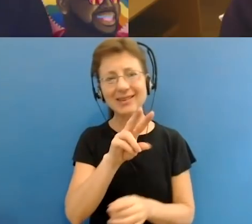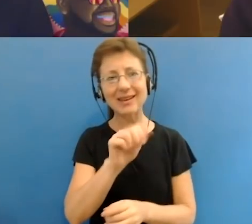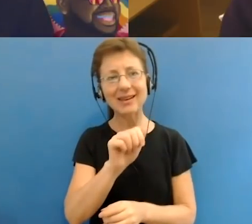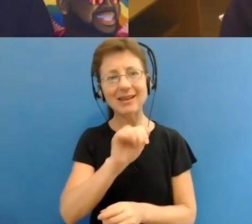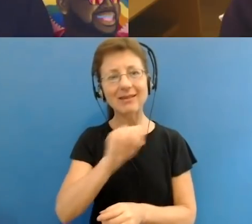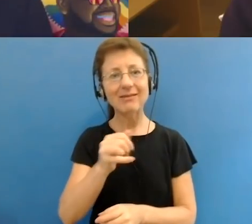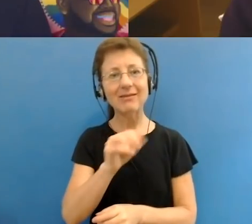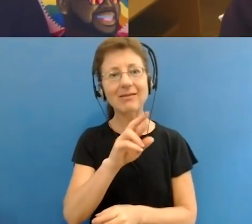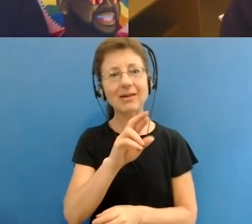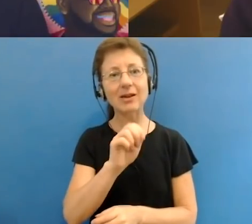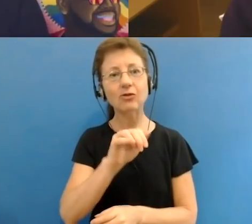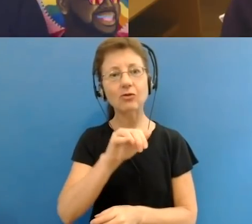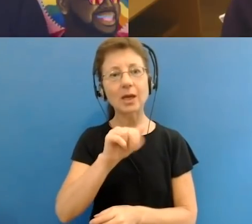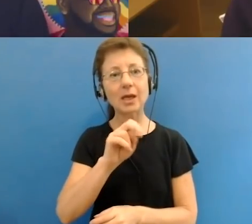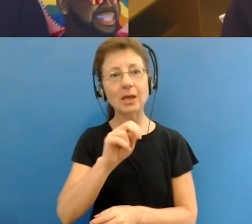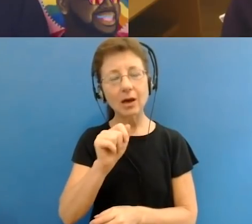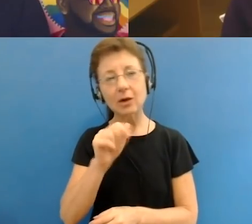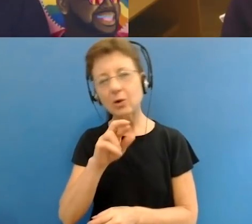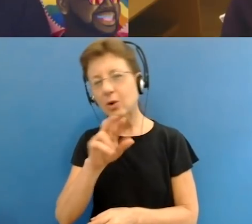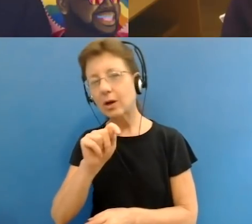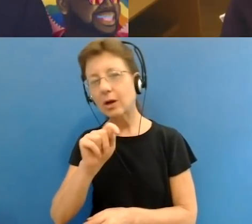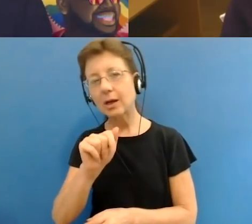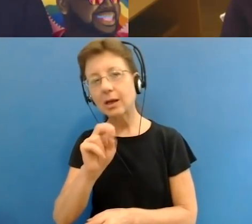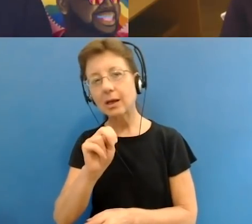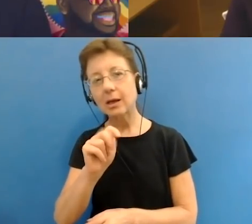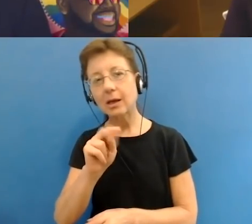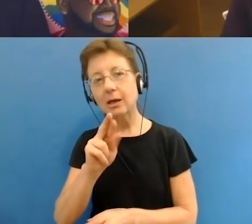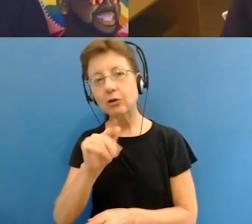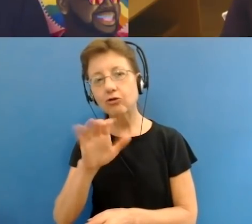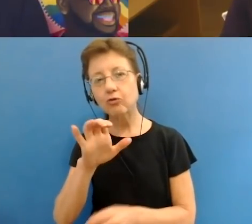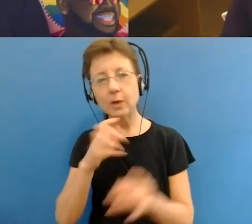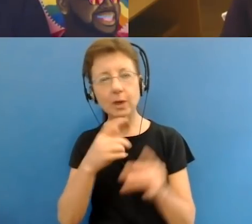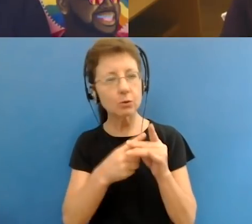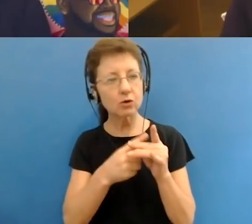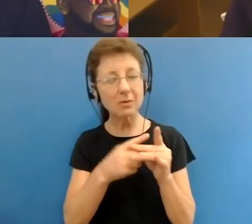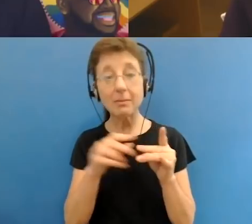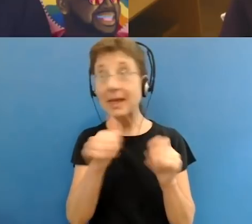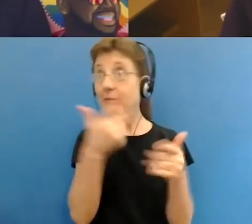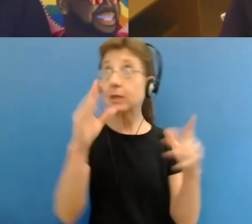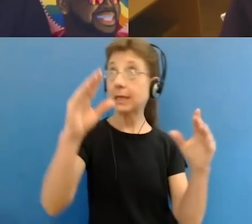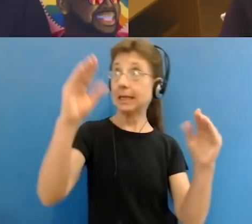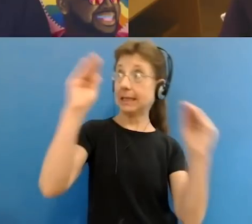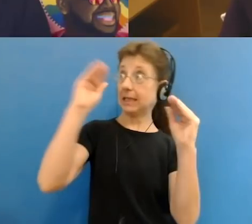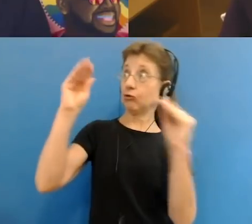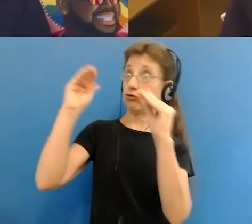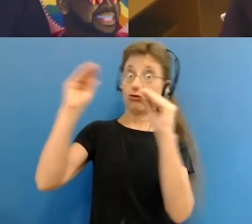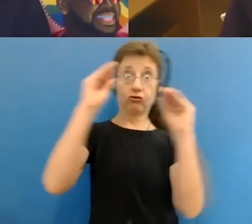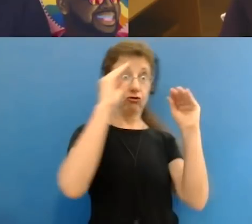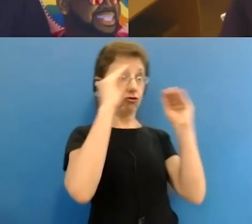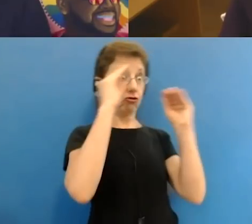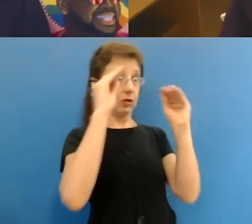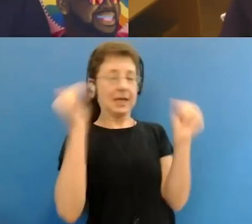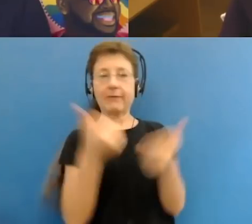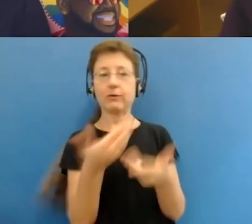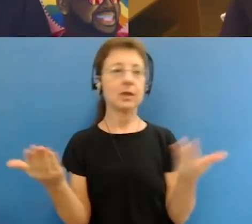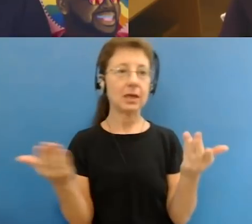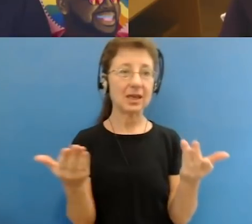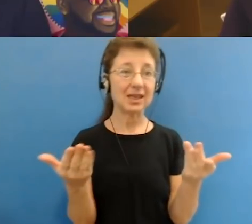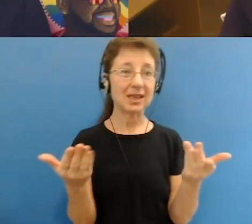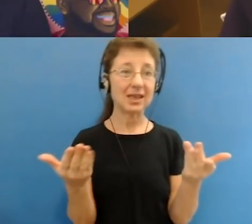phenomenal world, including the material of our minds, everything's teaching us, you know. Even in